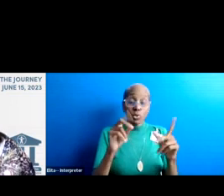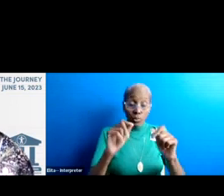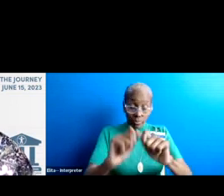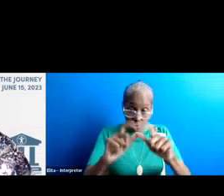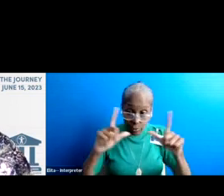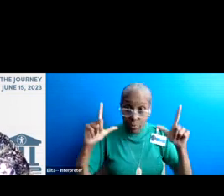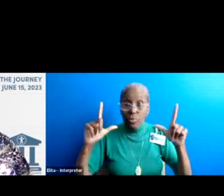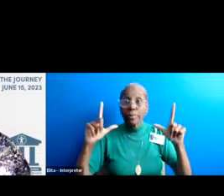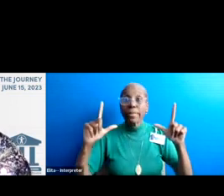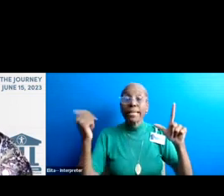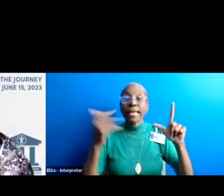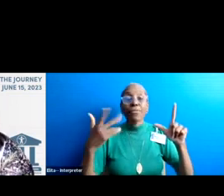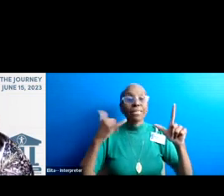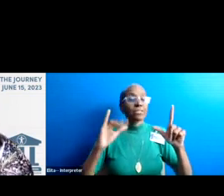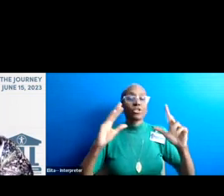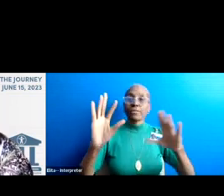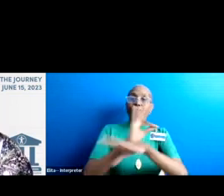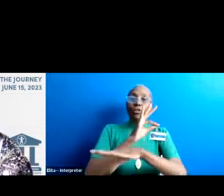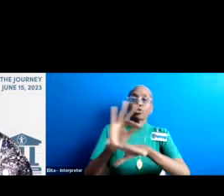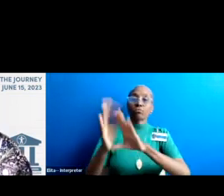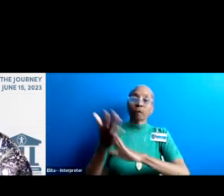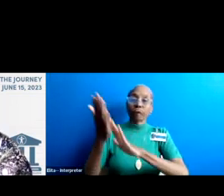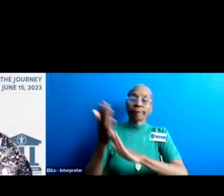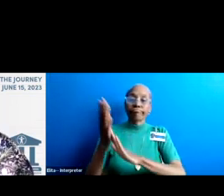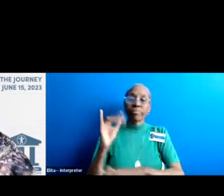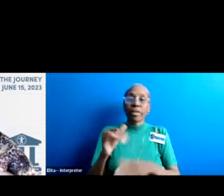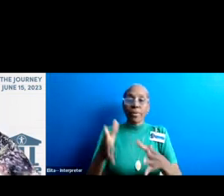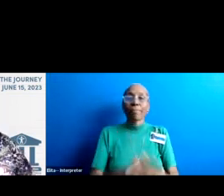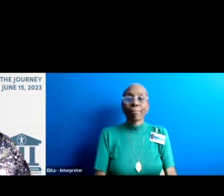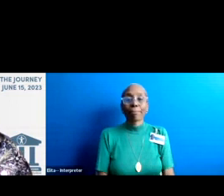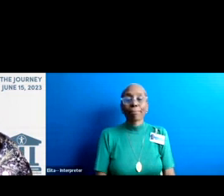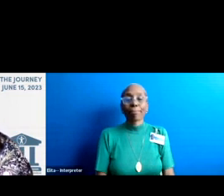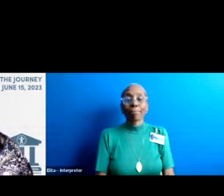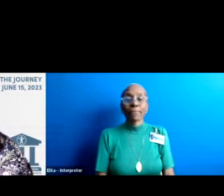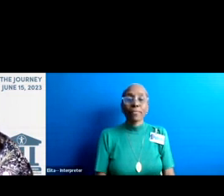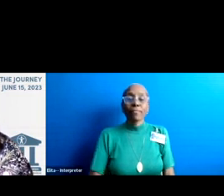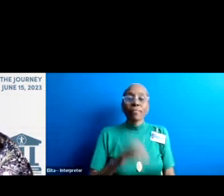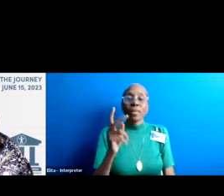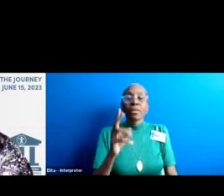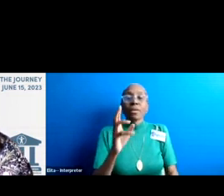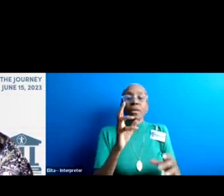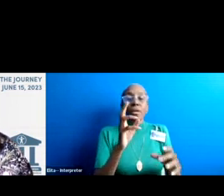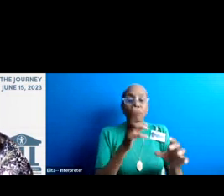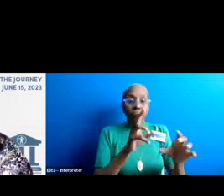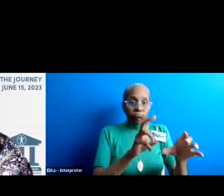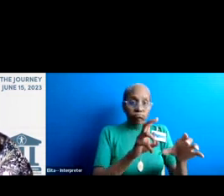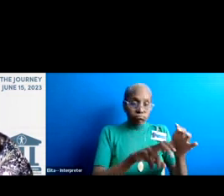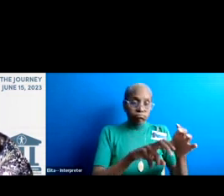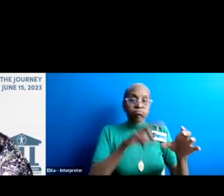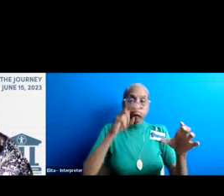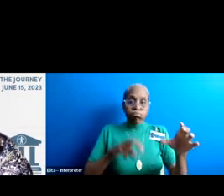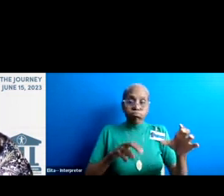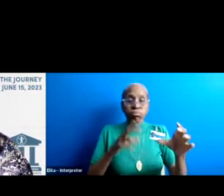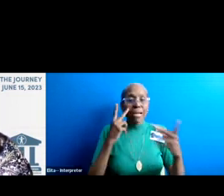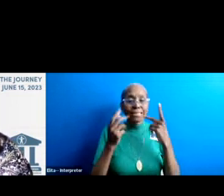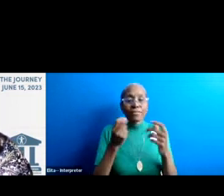in and everything still needs to function when they are zoomed. Okay, so let's leave a actually I see a